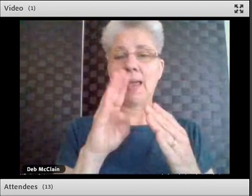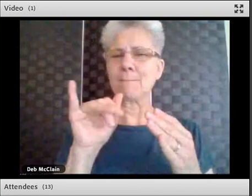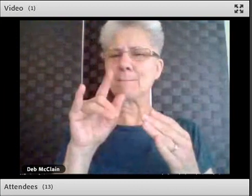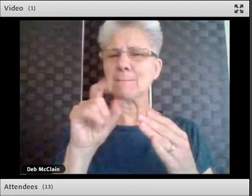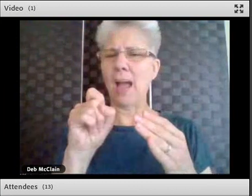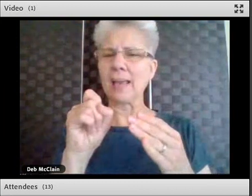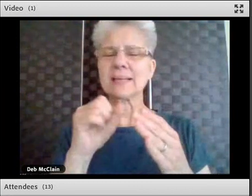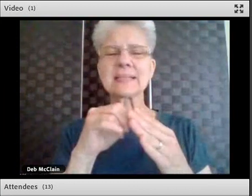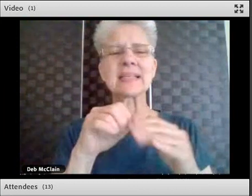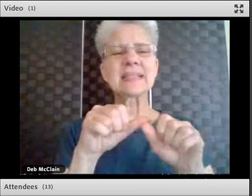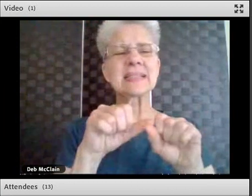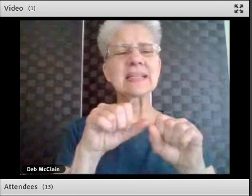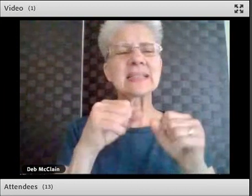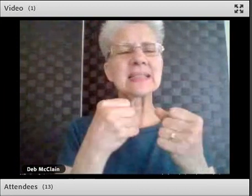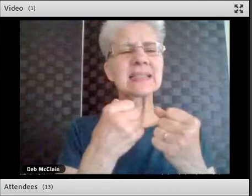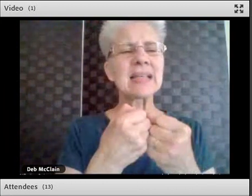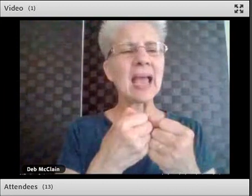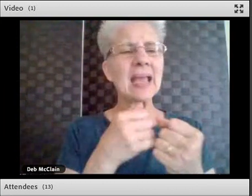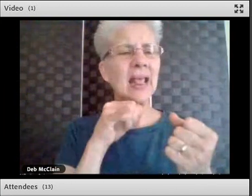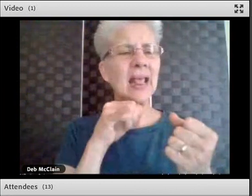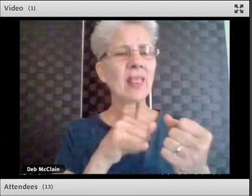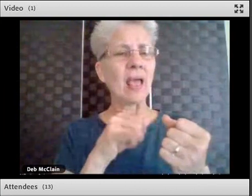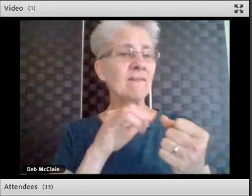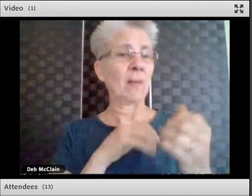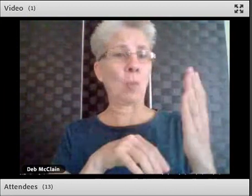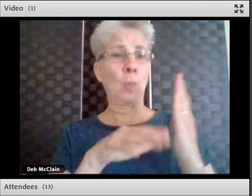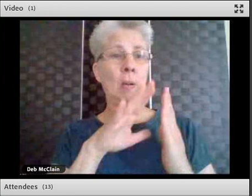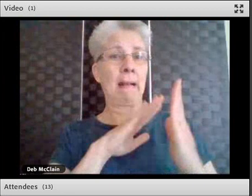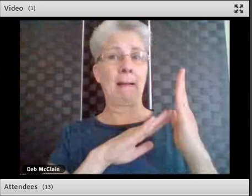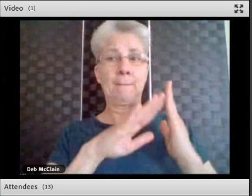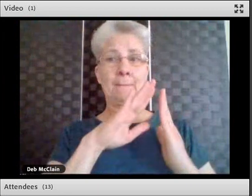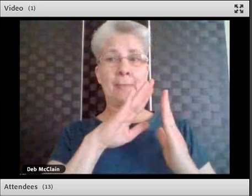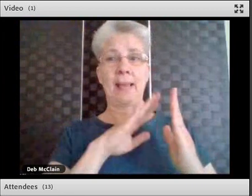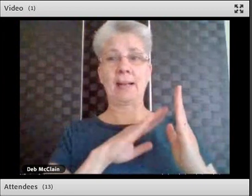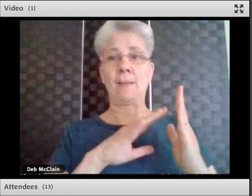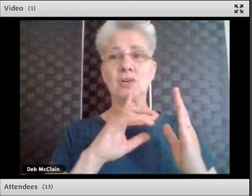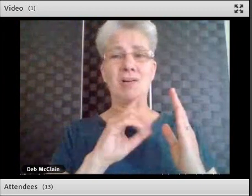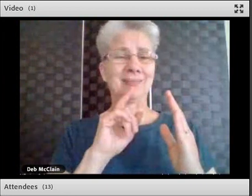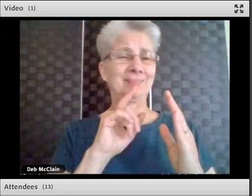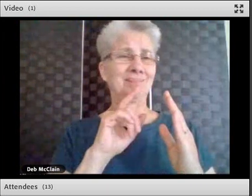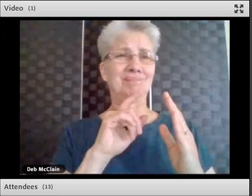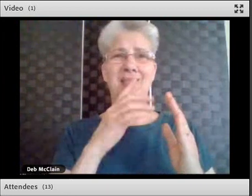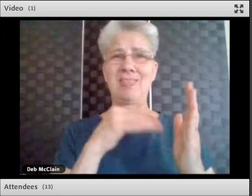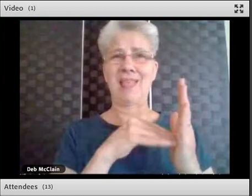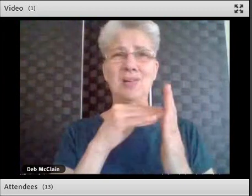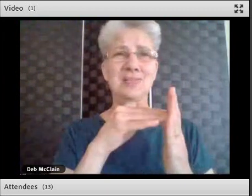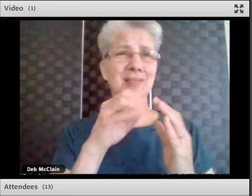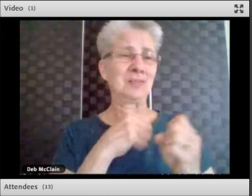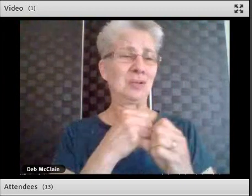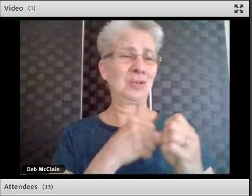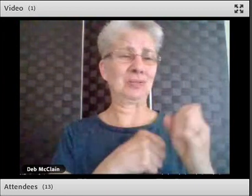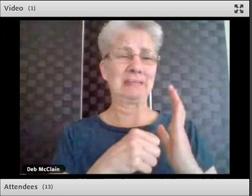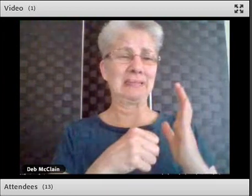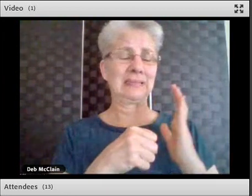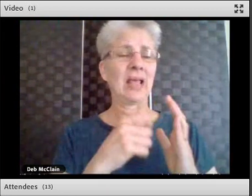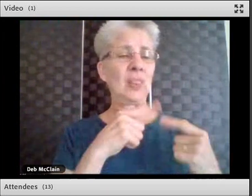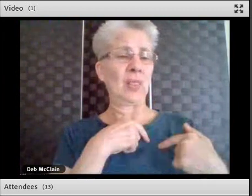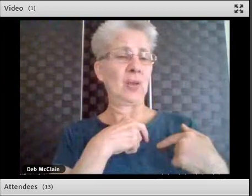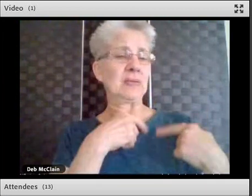in society from way back, and I'm talking hundreds, if not thousands of years, there's